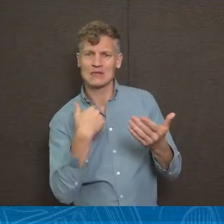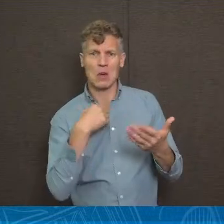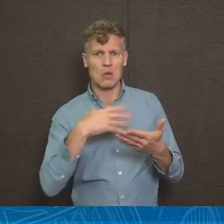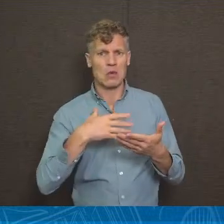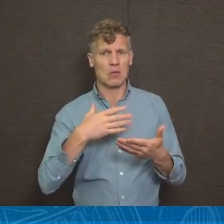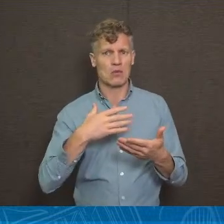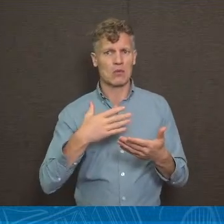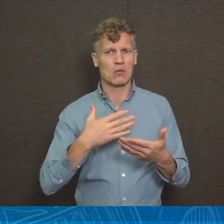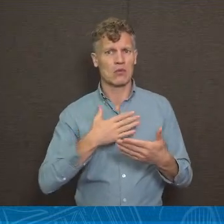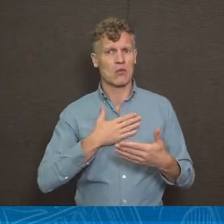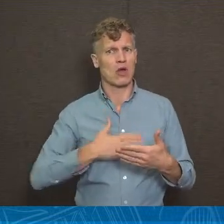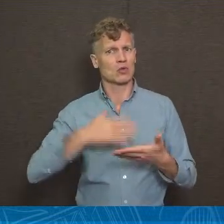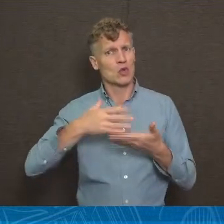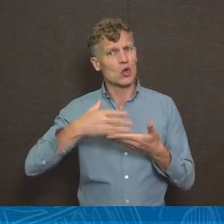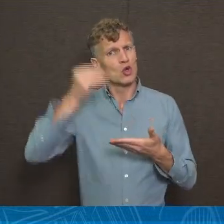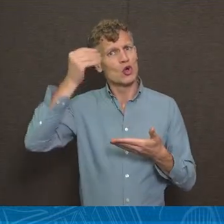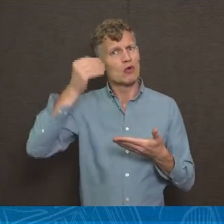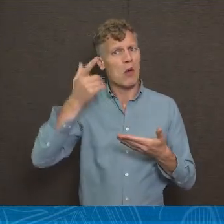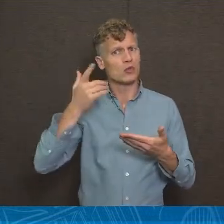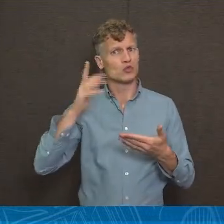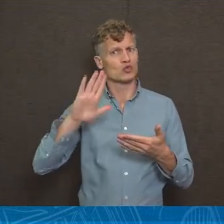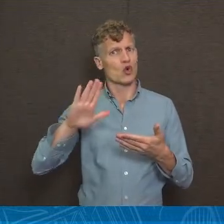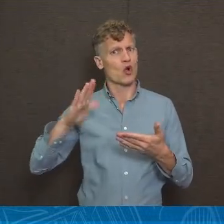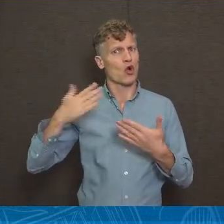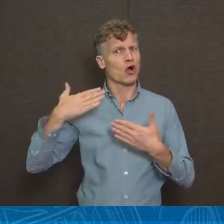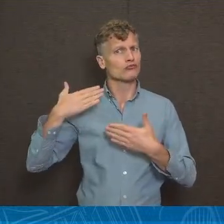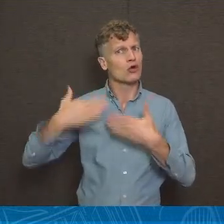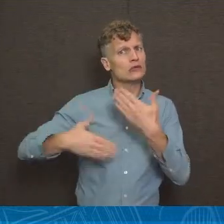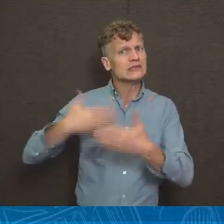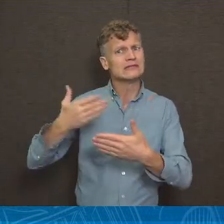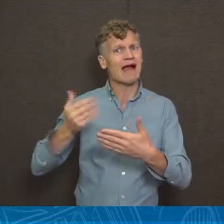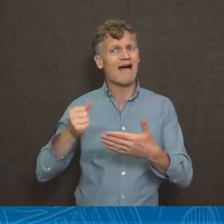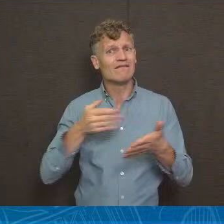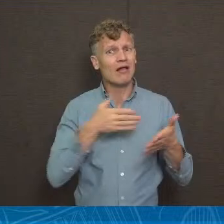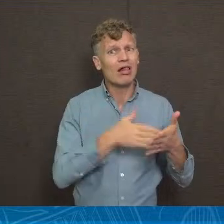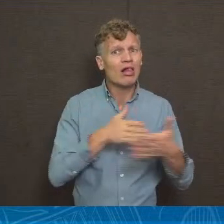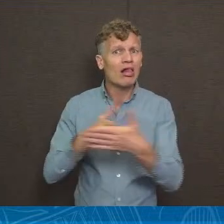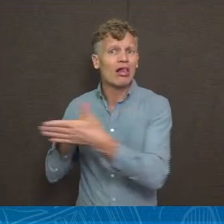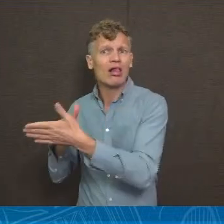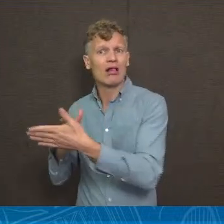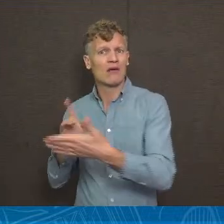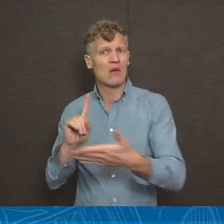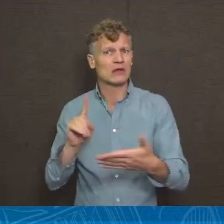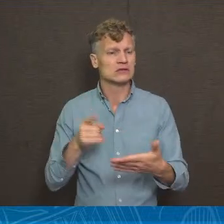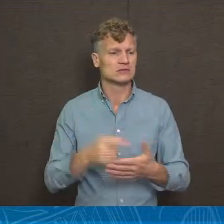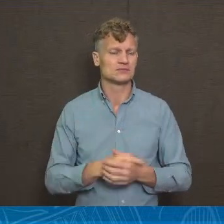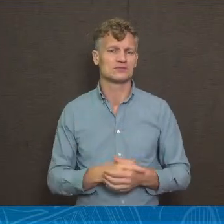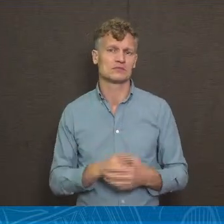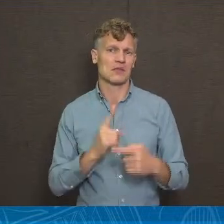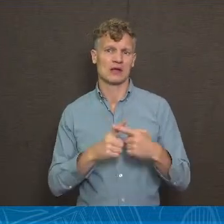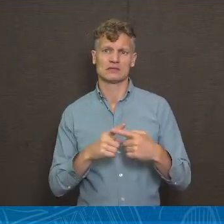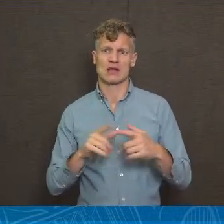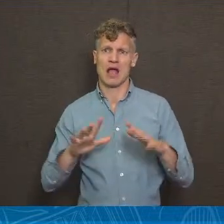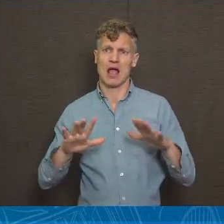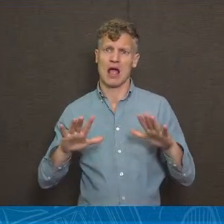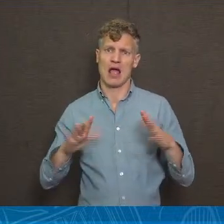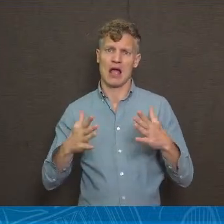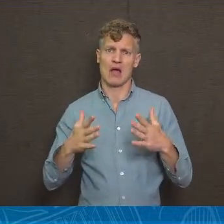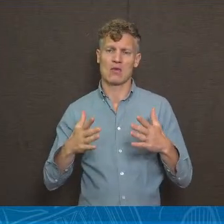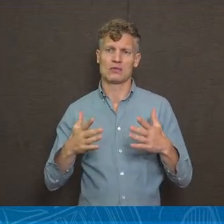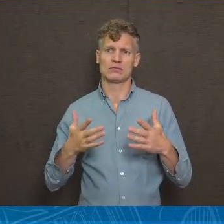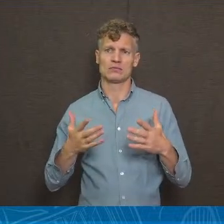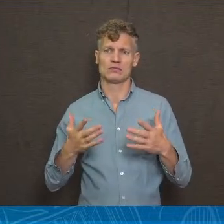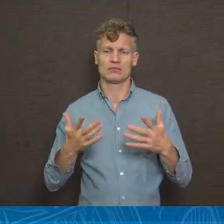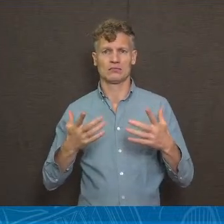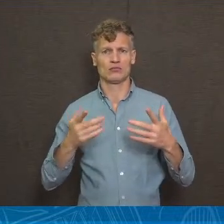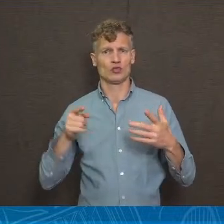the challenges, and one another thing, how you just collect the international